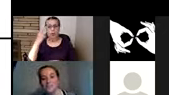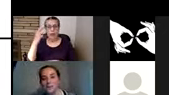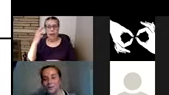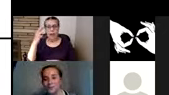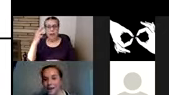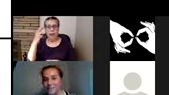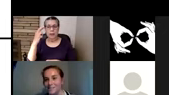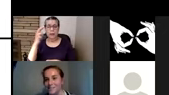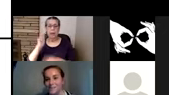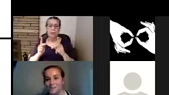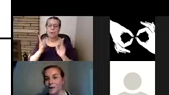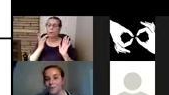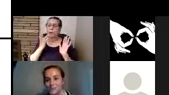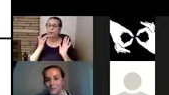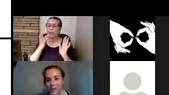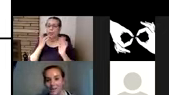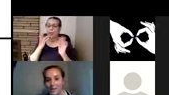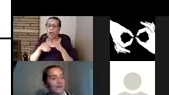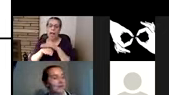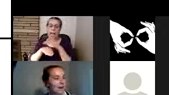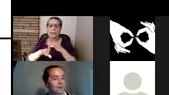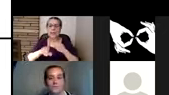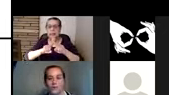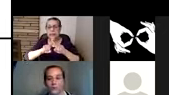that riders prefer to access the system in all sorts of ways.